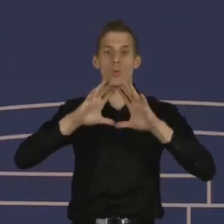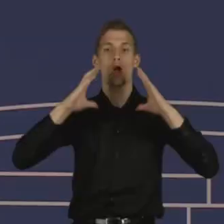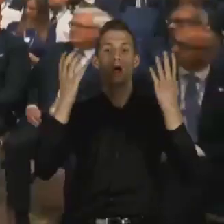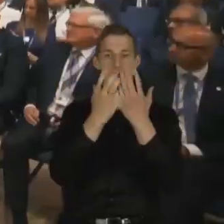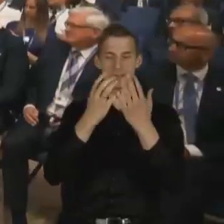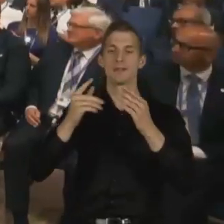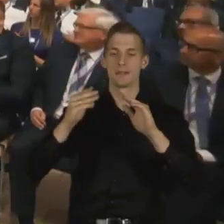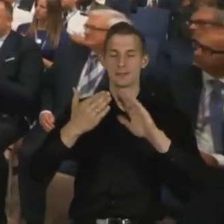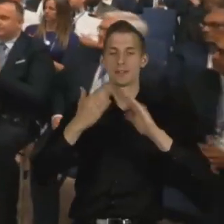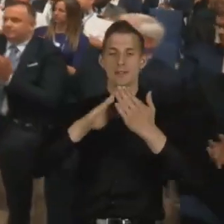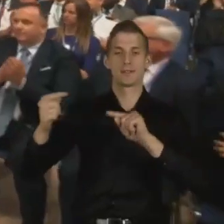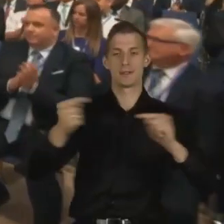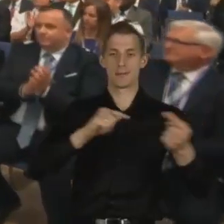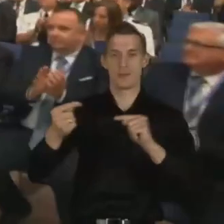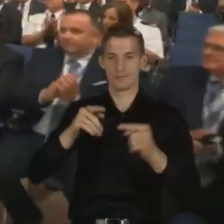of Katowice.